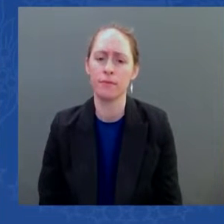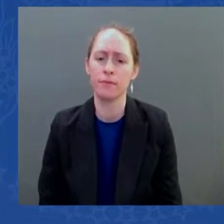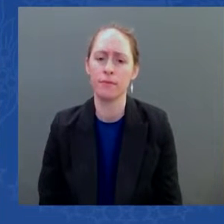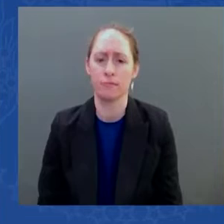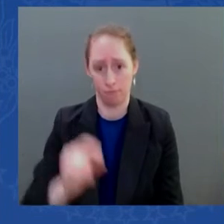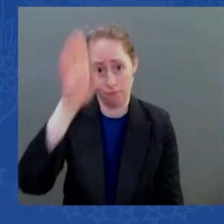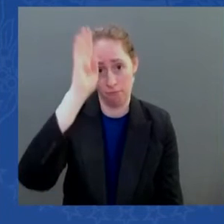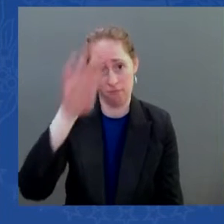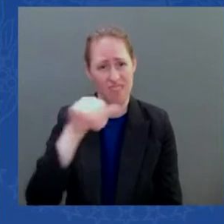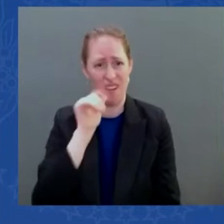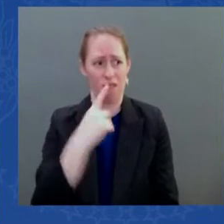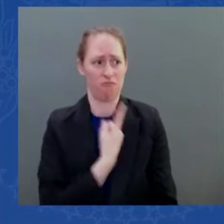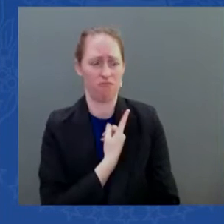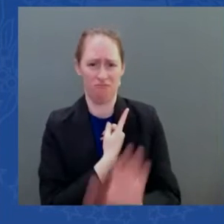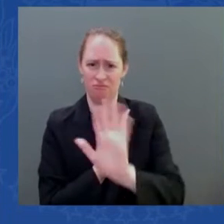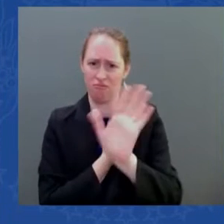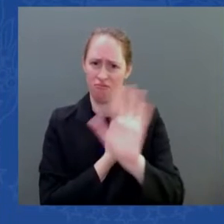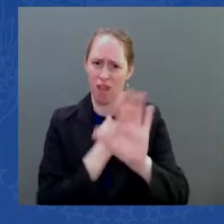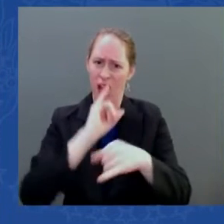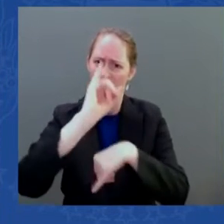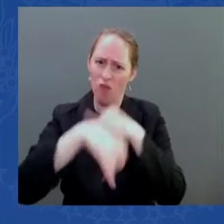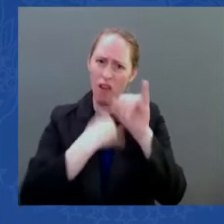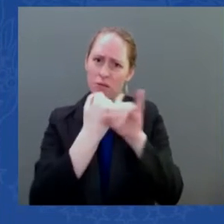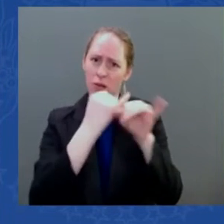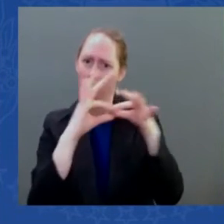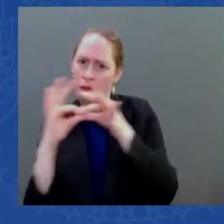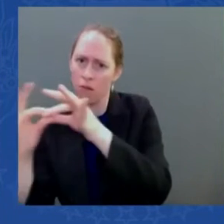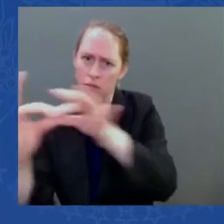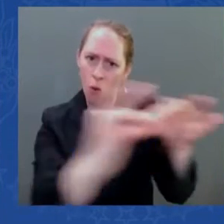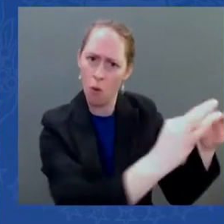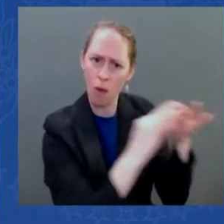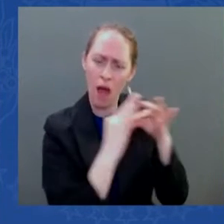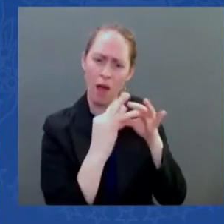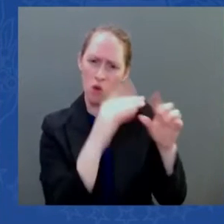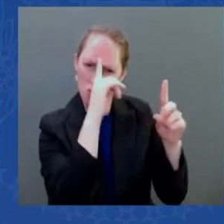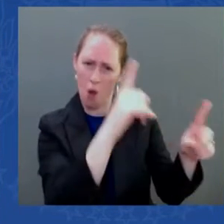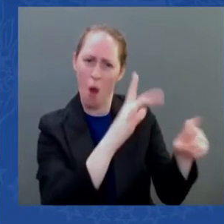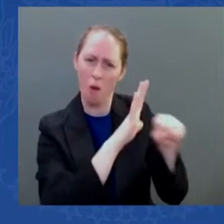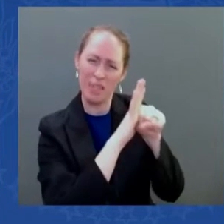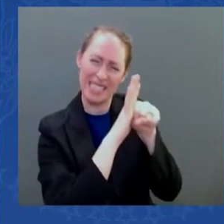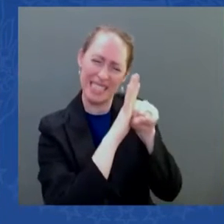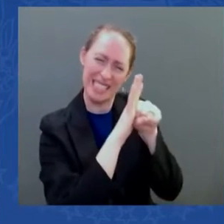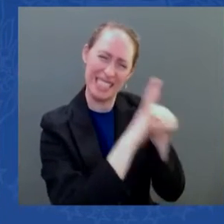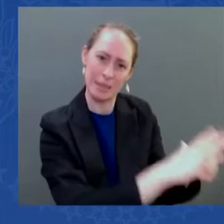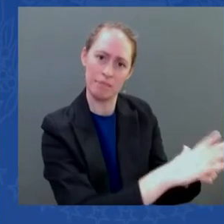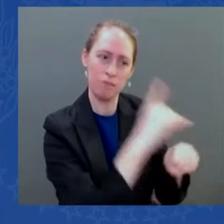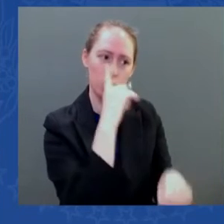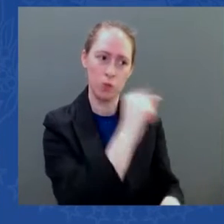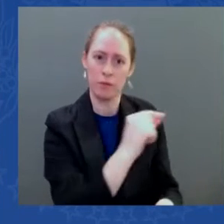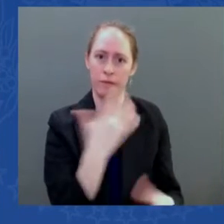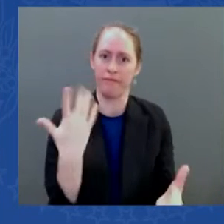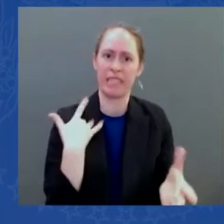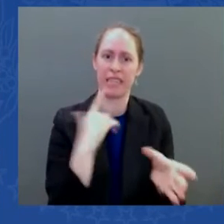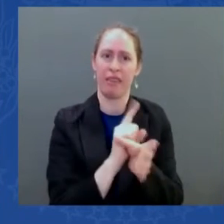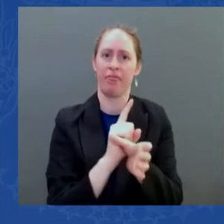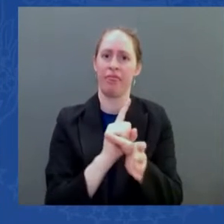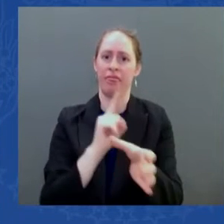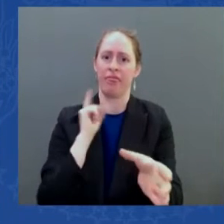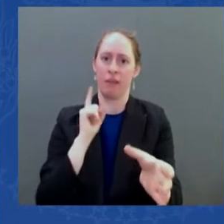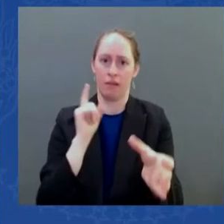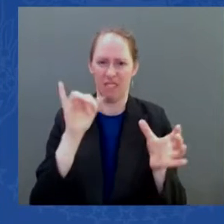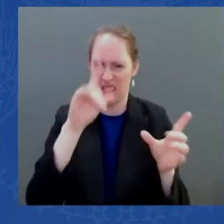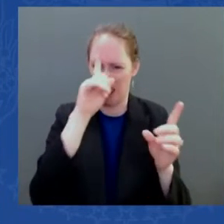to prevent him from overrunning the country, number one, and number two, make sure we continue to maintain the economic